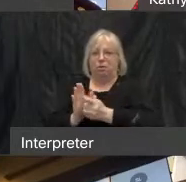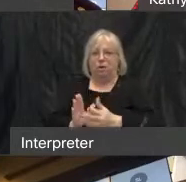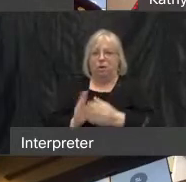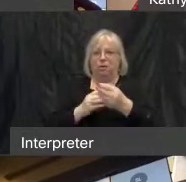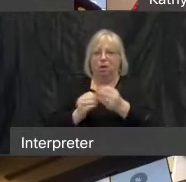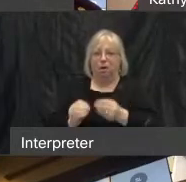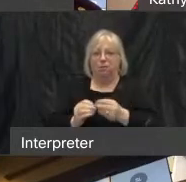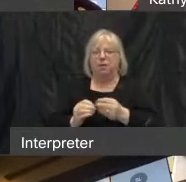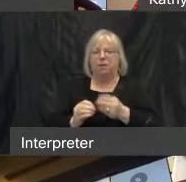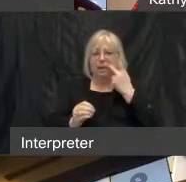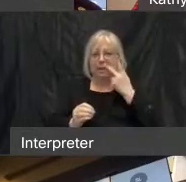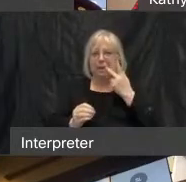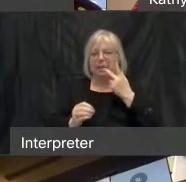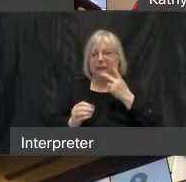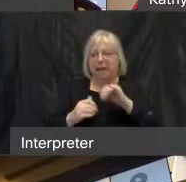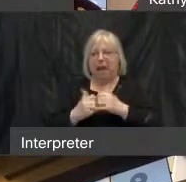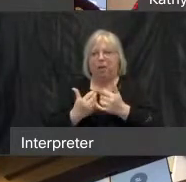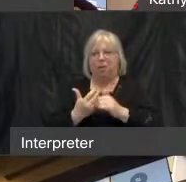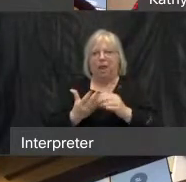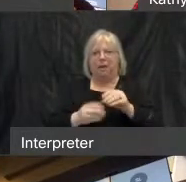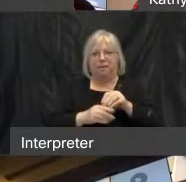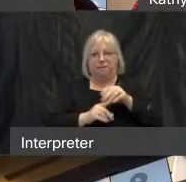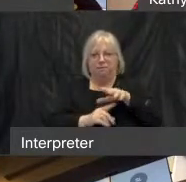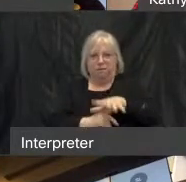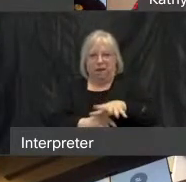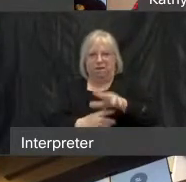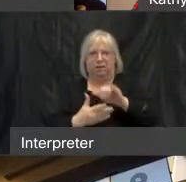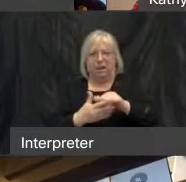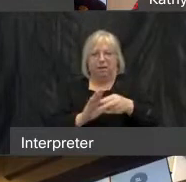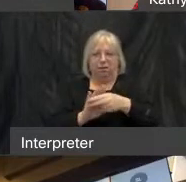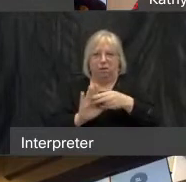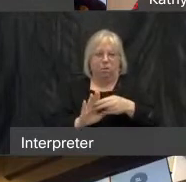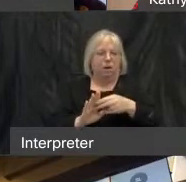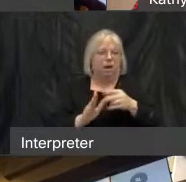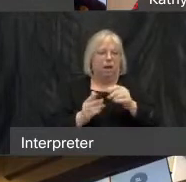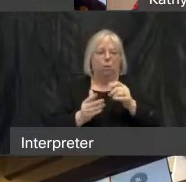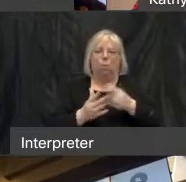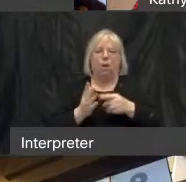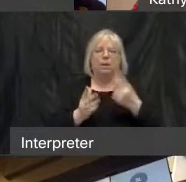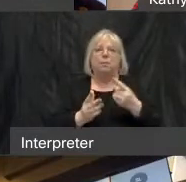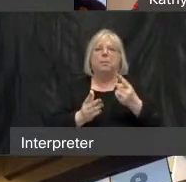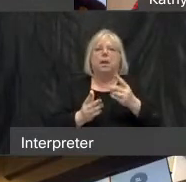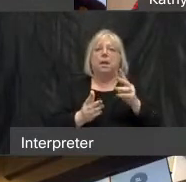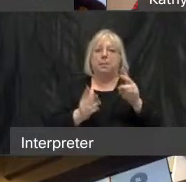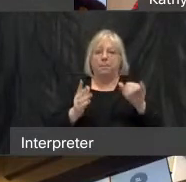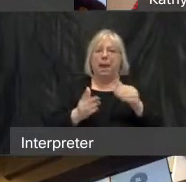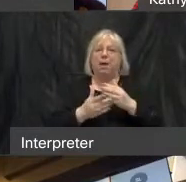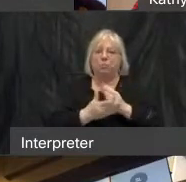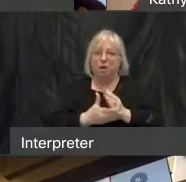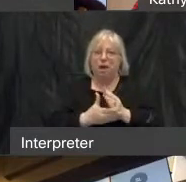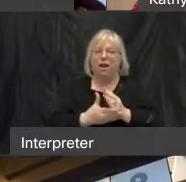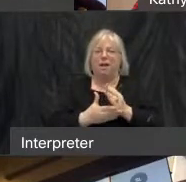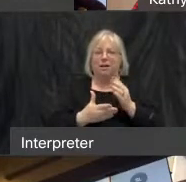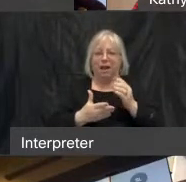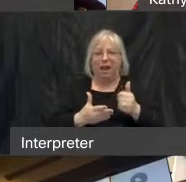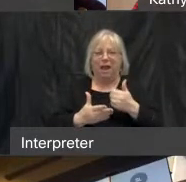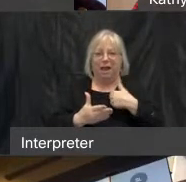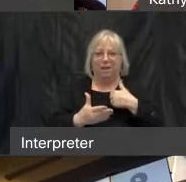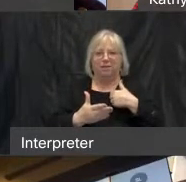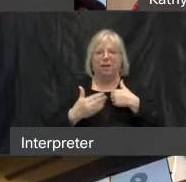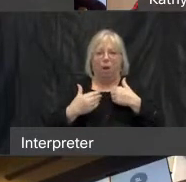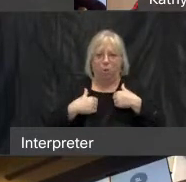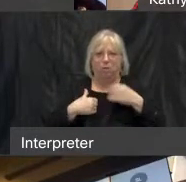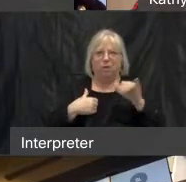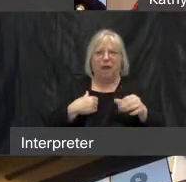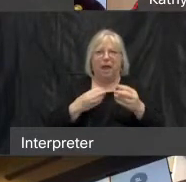and look at it to see how that affects that zoning and what somebody already owns that land and has had it under ownership